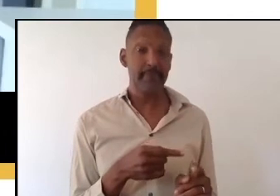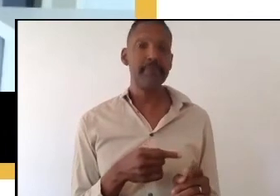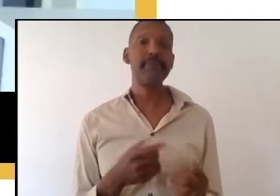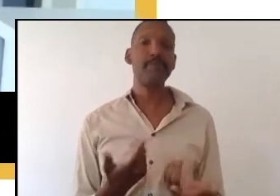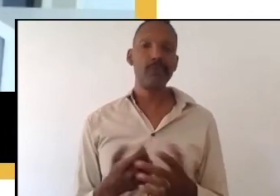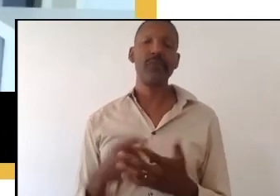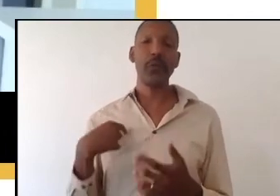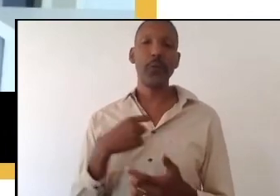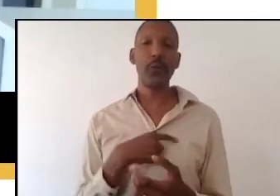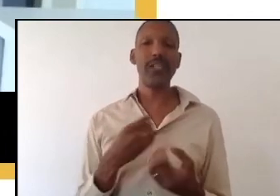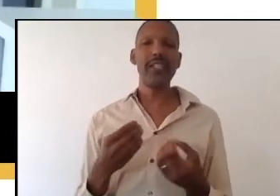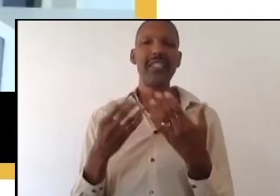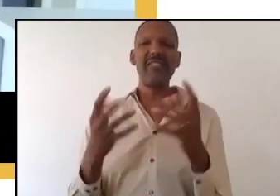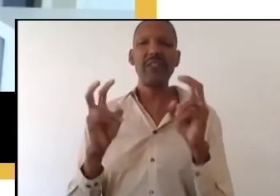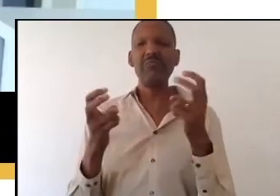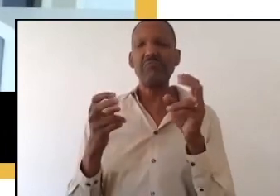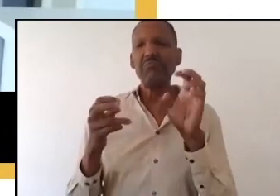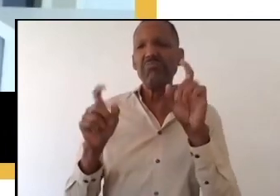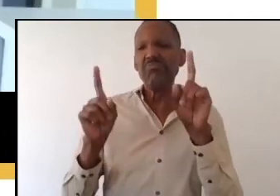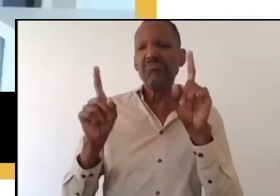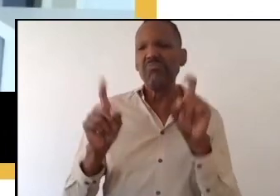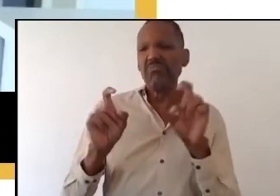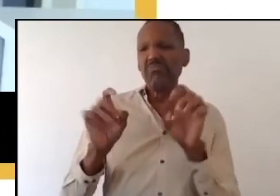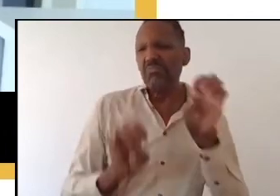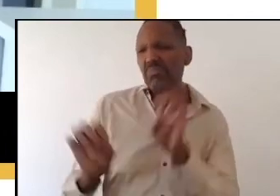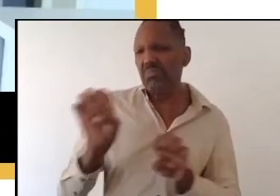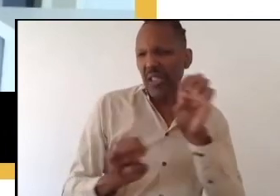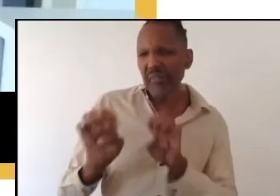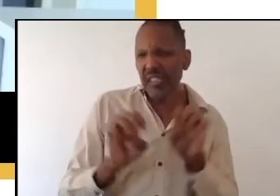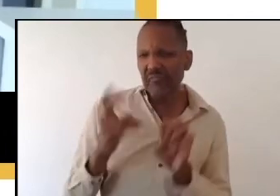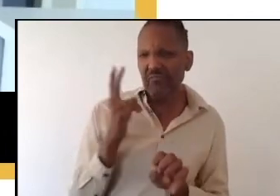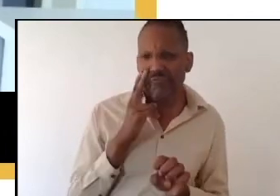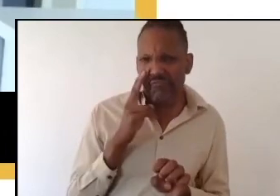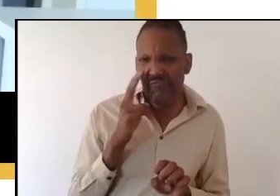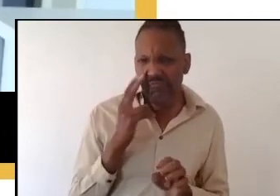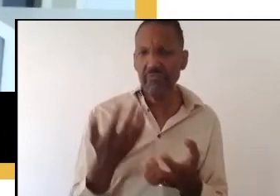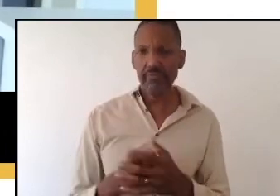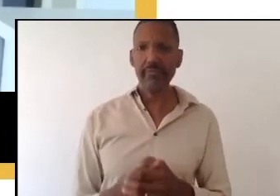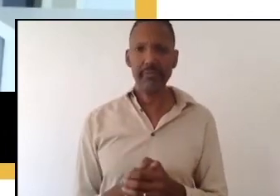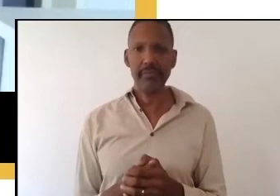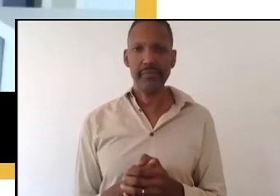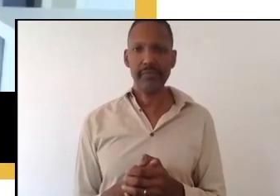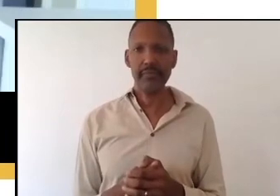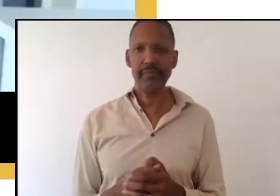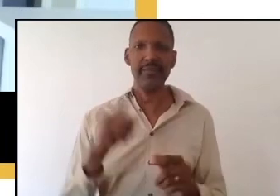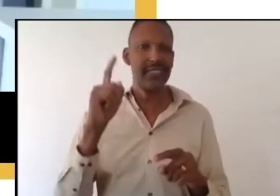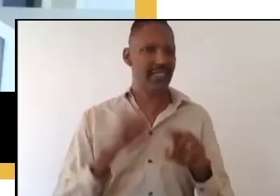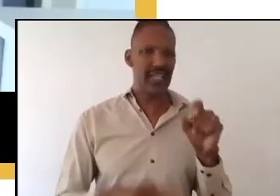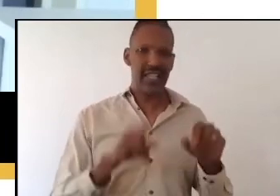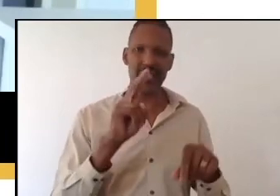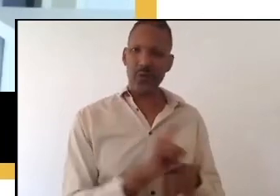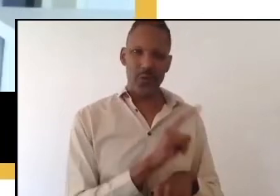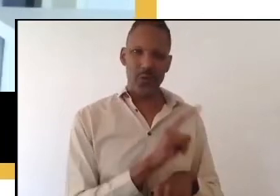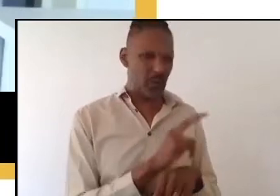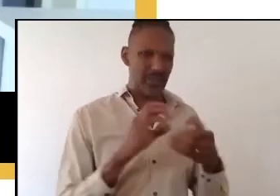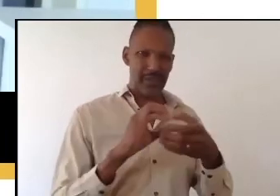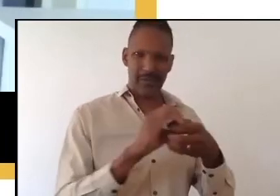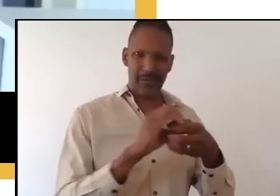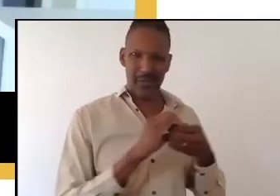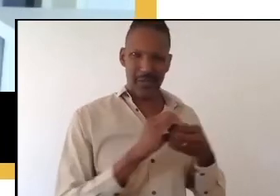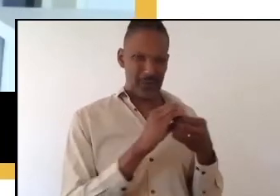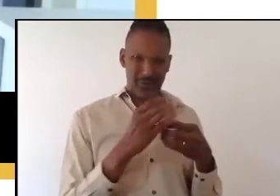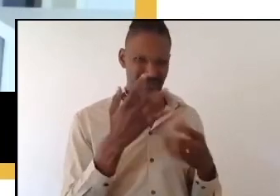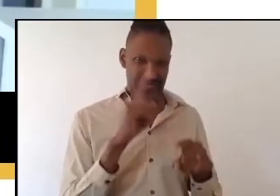to do a demonstration to see how a ball might behave. But you can't use a molecule as the